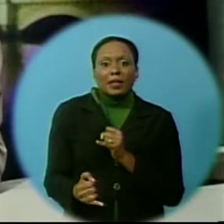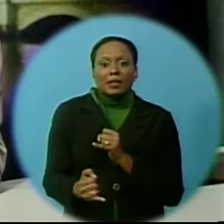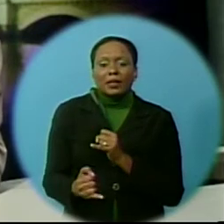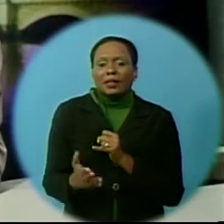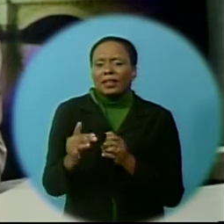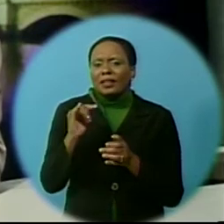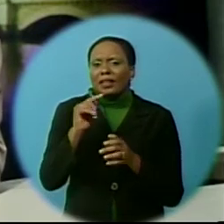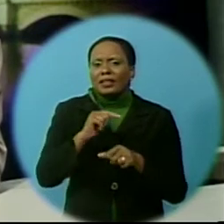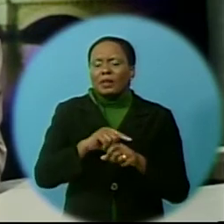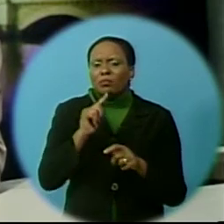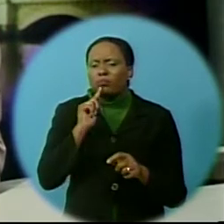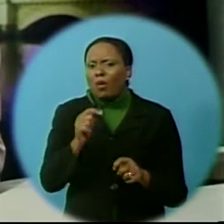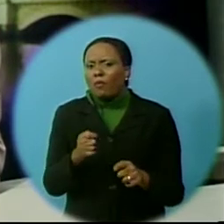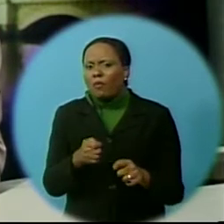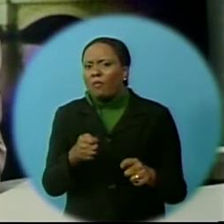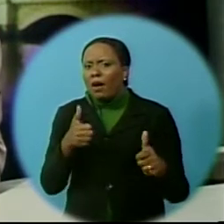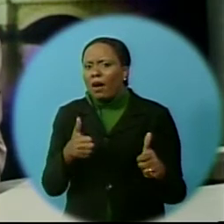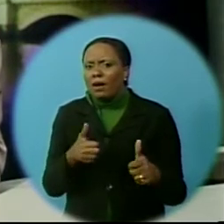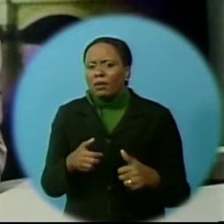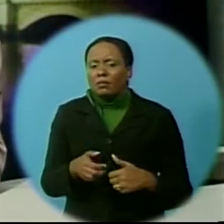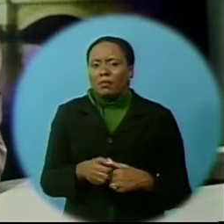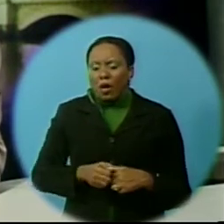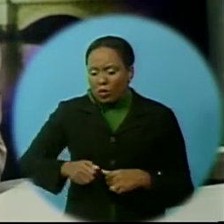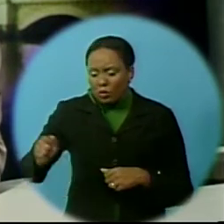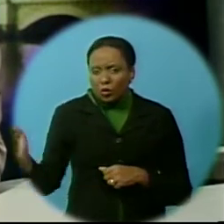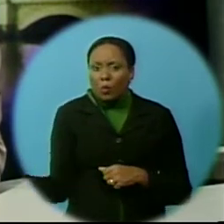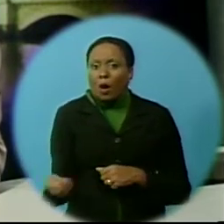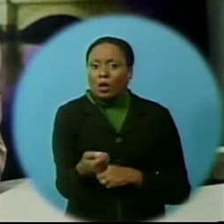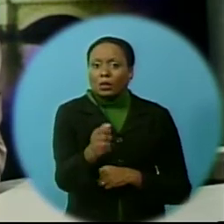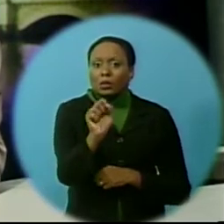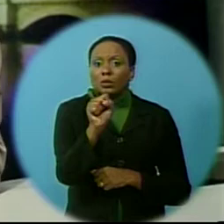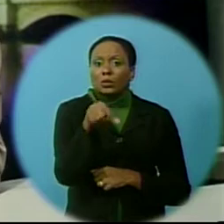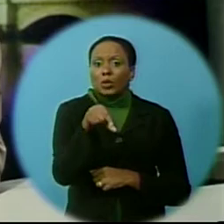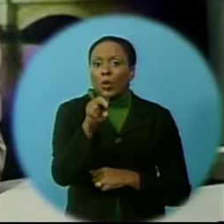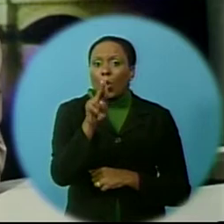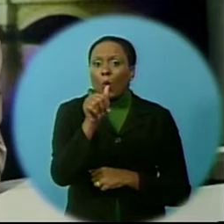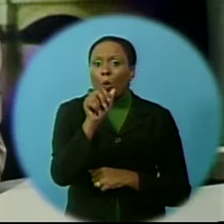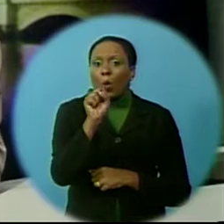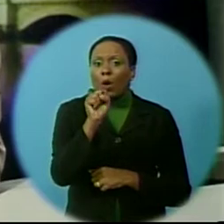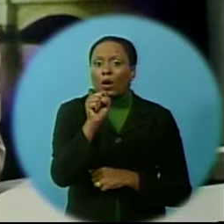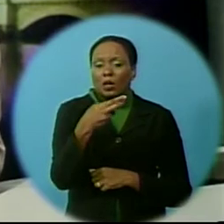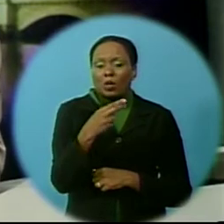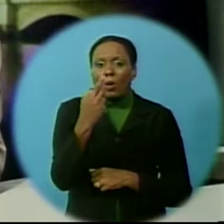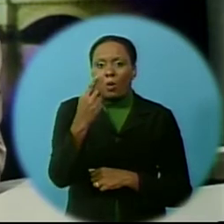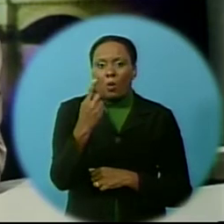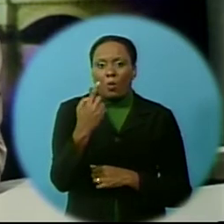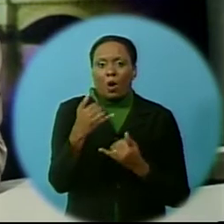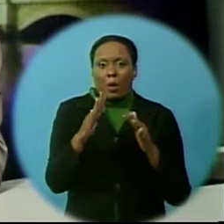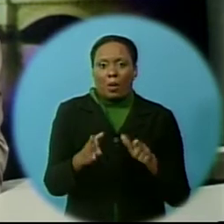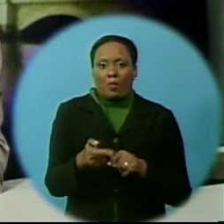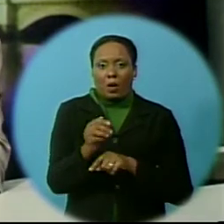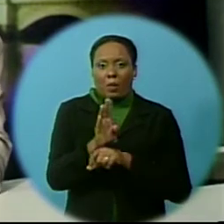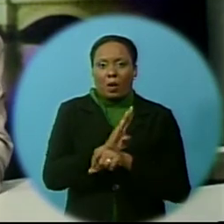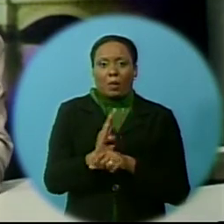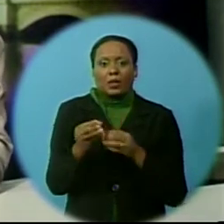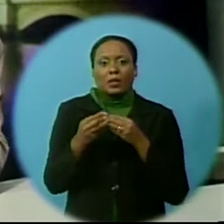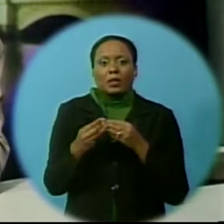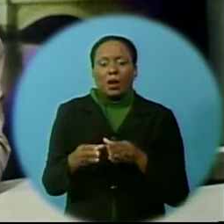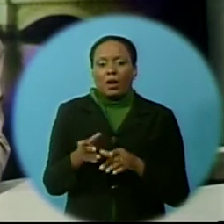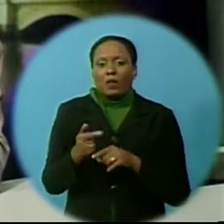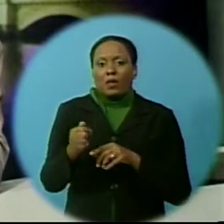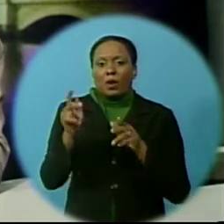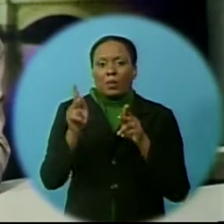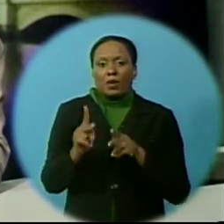the fastest time going into tomorrow's final. And in squash, Andre Padmore lost in the men's singles quarterfinals to Rodolfo Ramirez